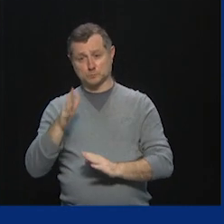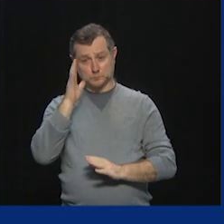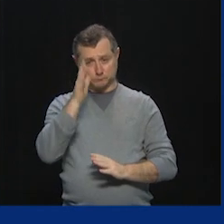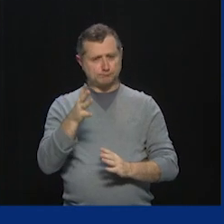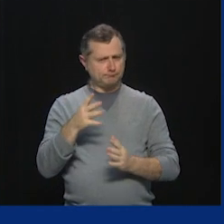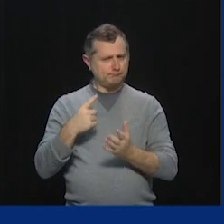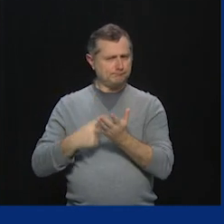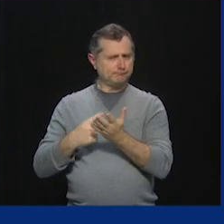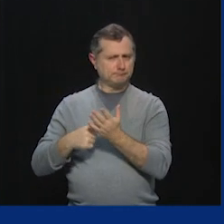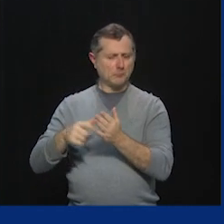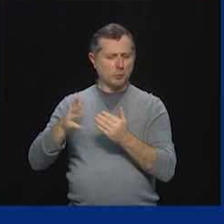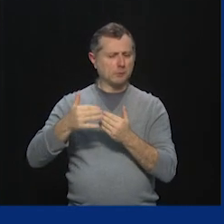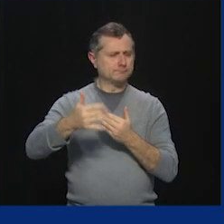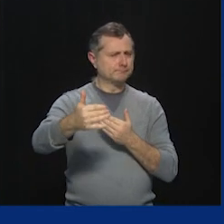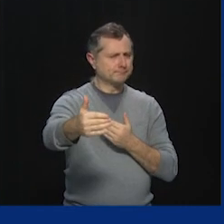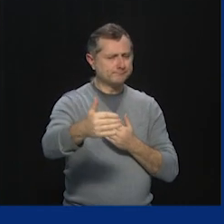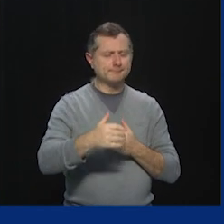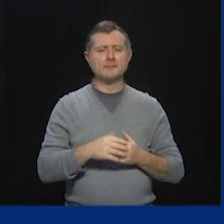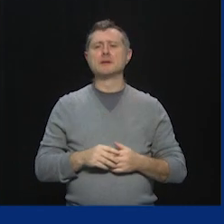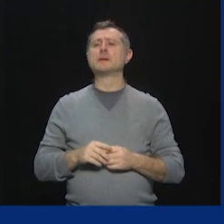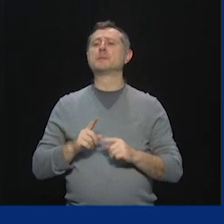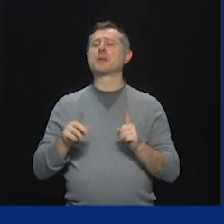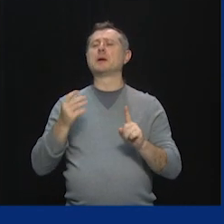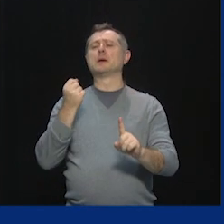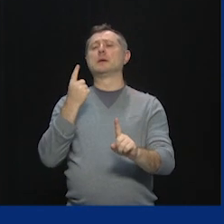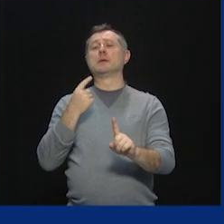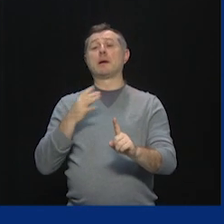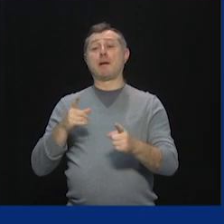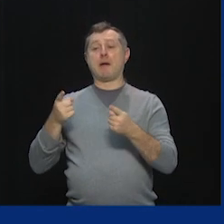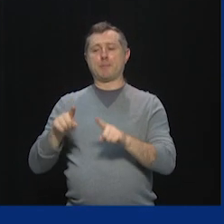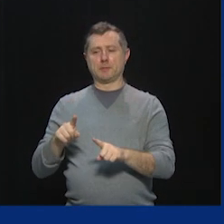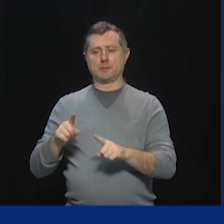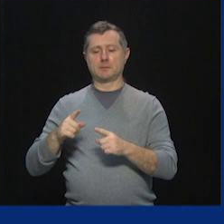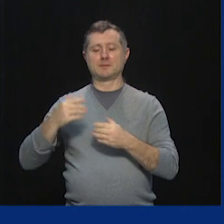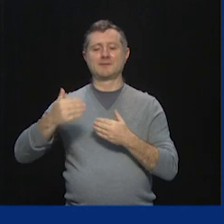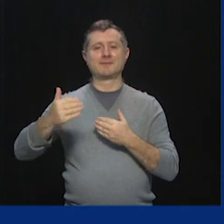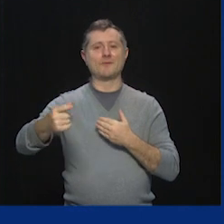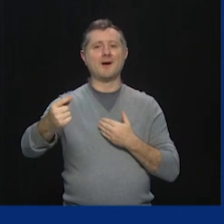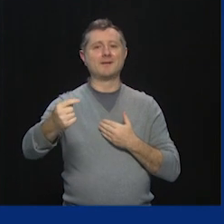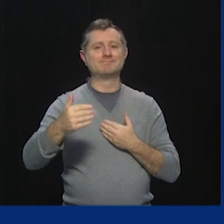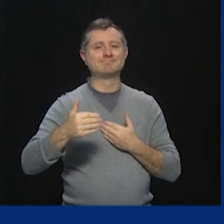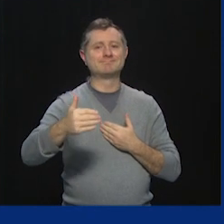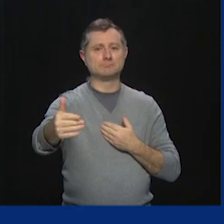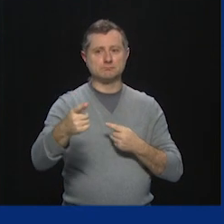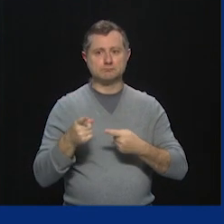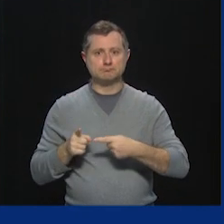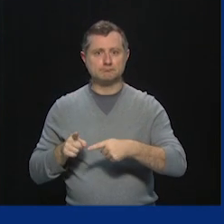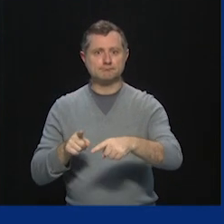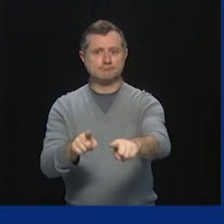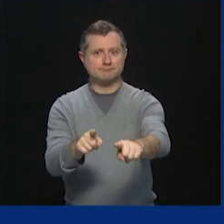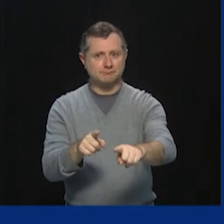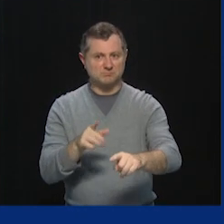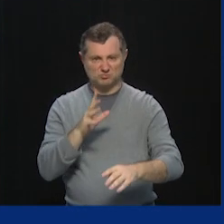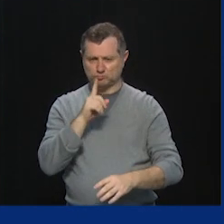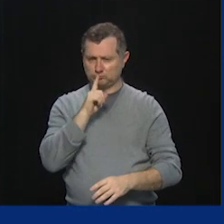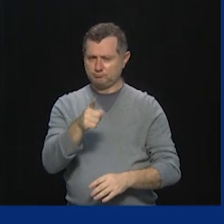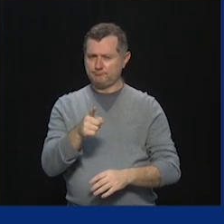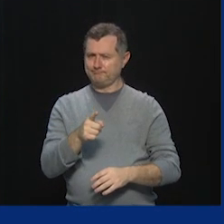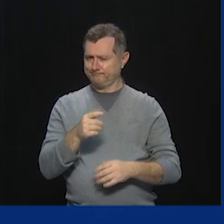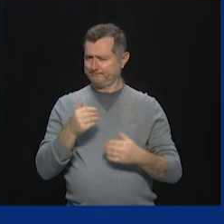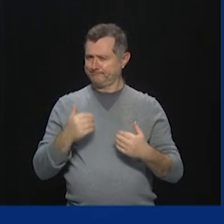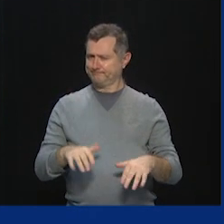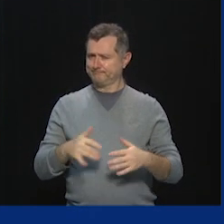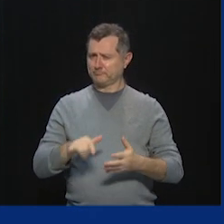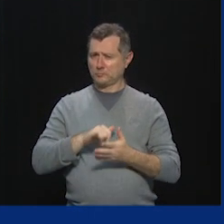what happened afterward. And I took such inspiration from how New York pulled together